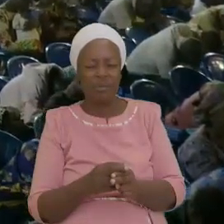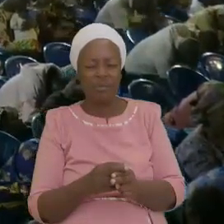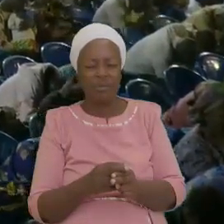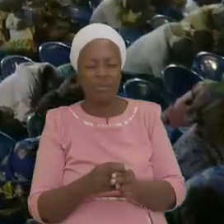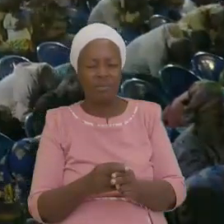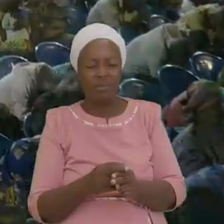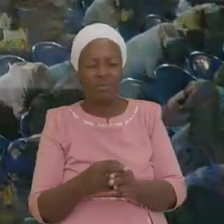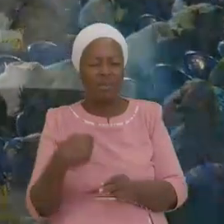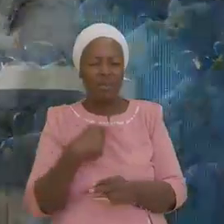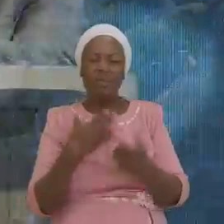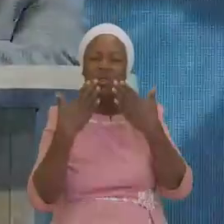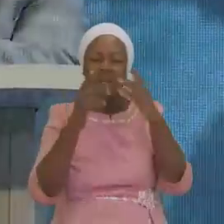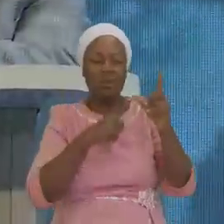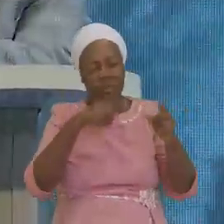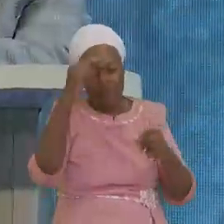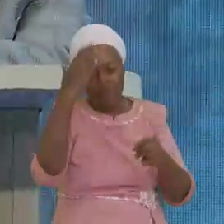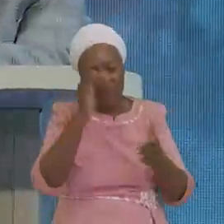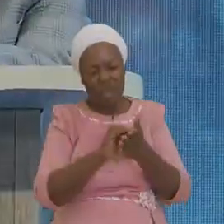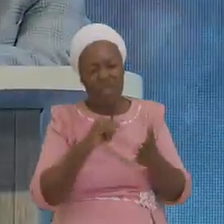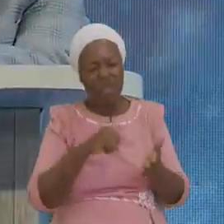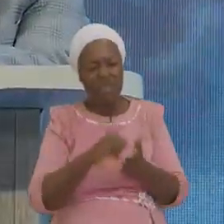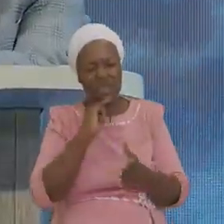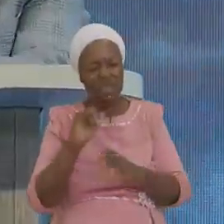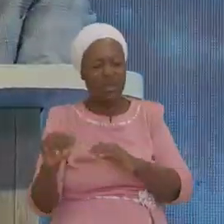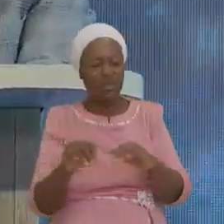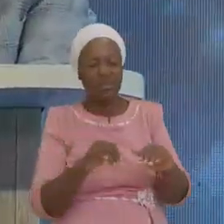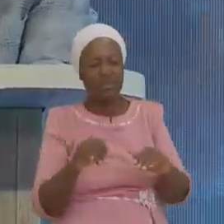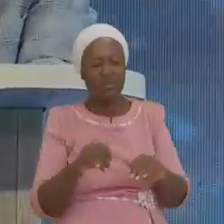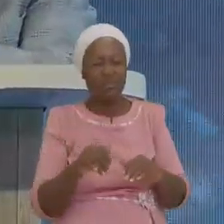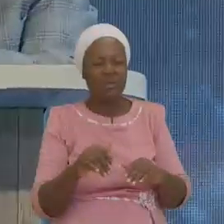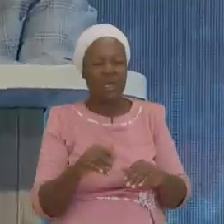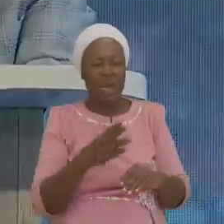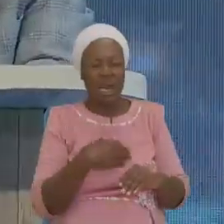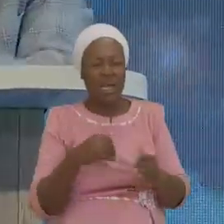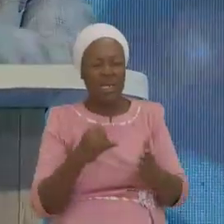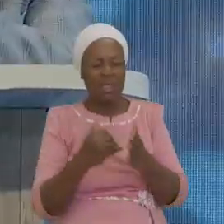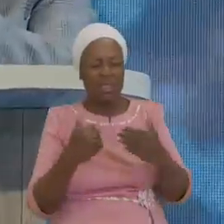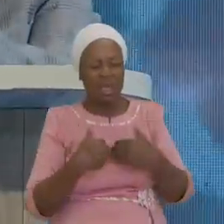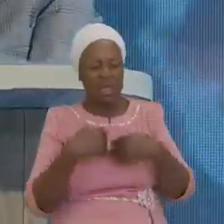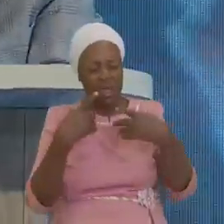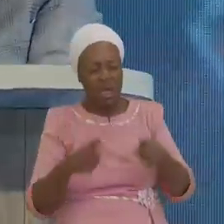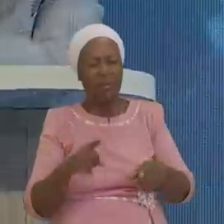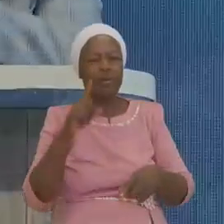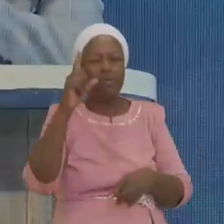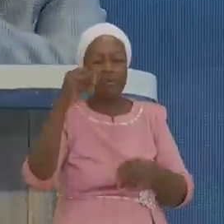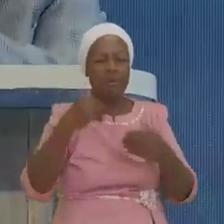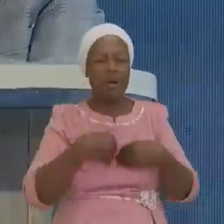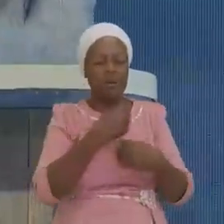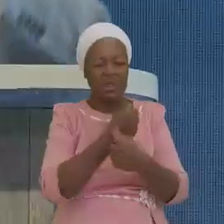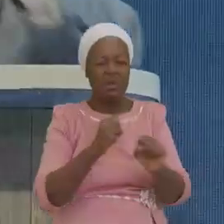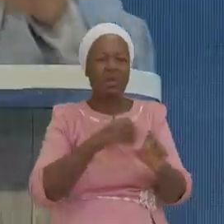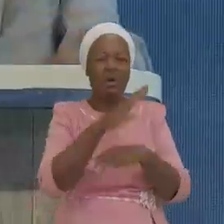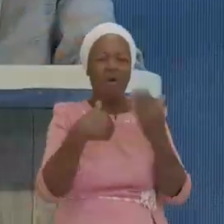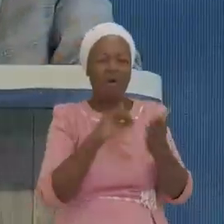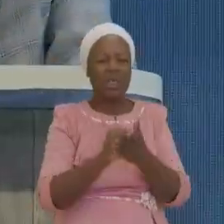We thank you, Lord, because we know it is done. You have saved all that come and have